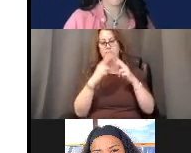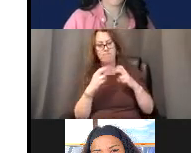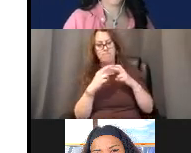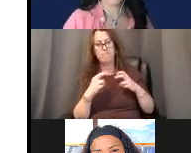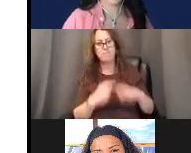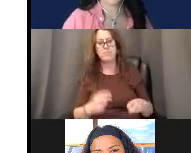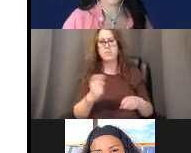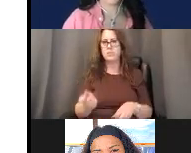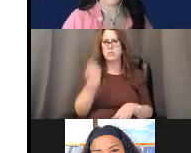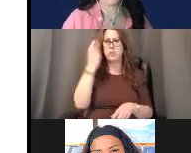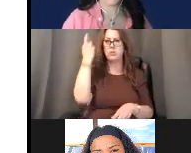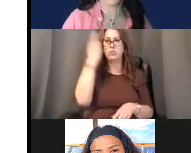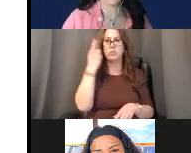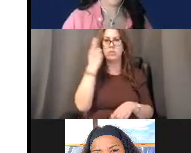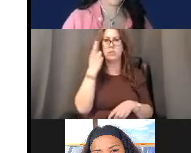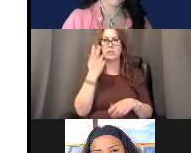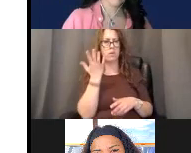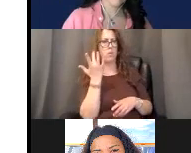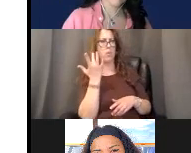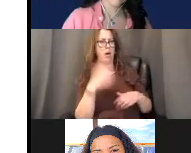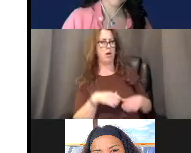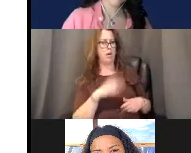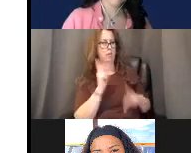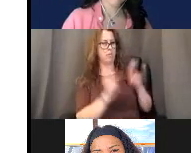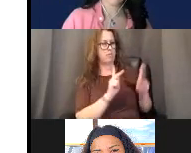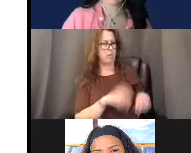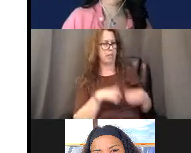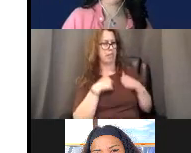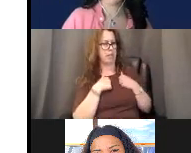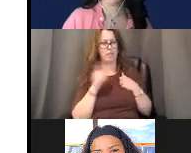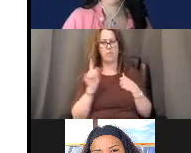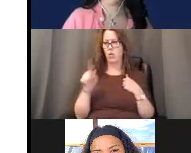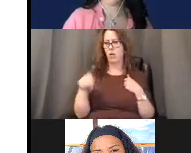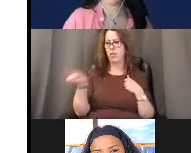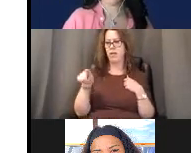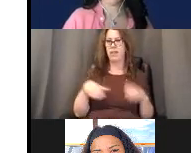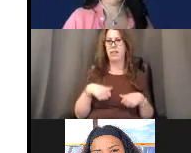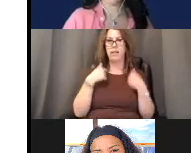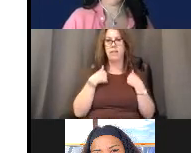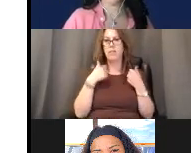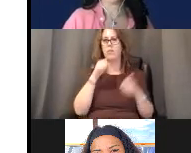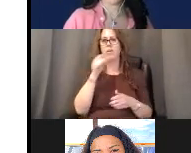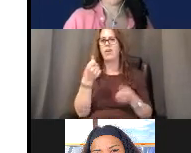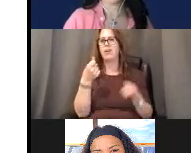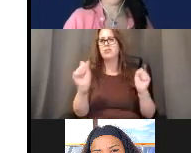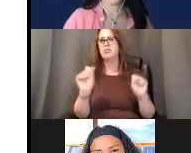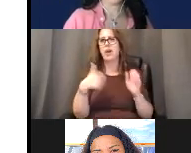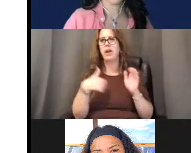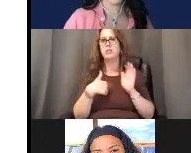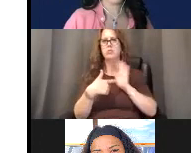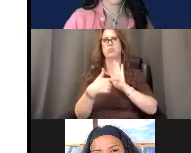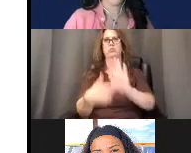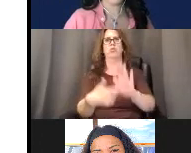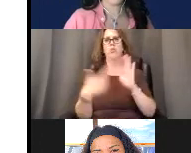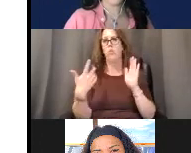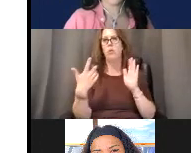are the way they are, why people live where they live, right? Because our whole point of this isn't to just be provocative just because, it's just say, like, we